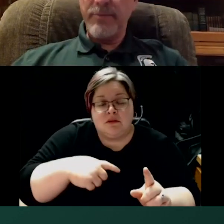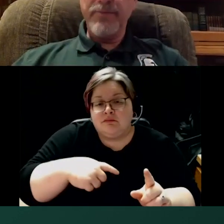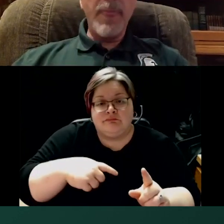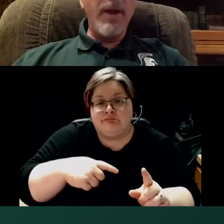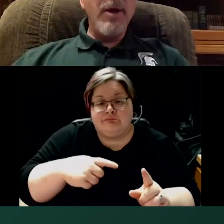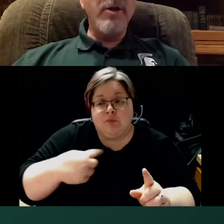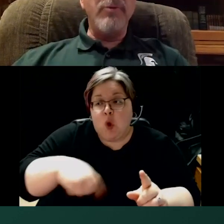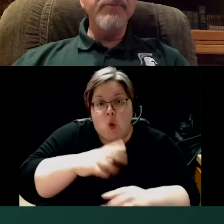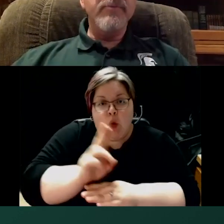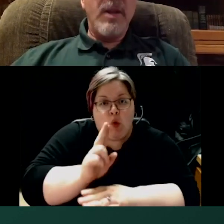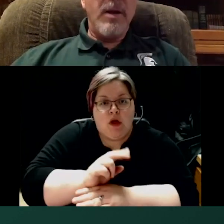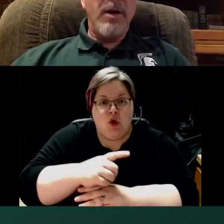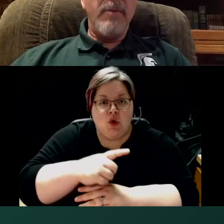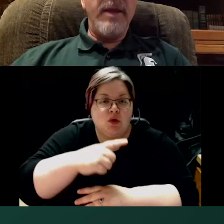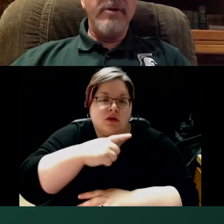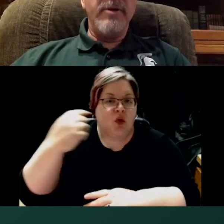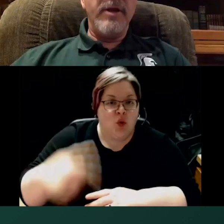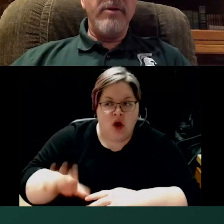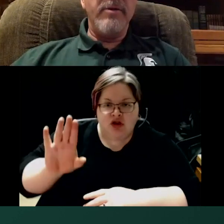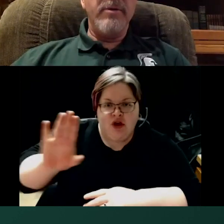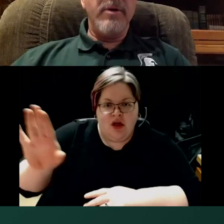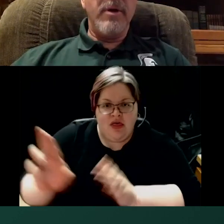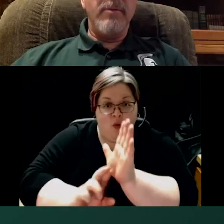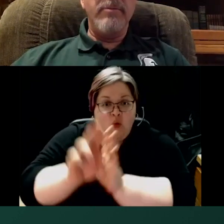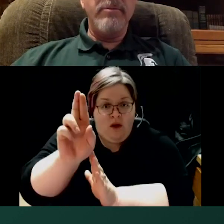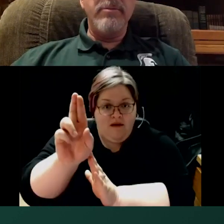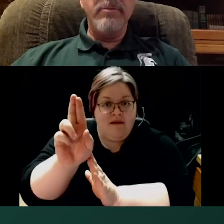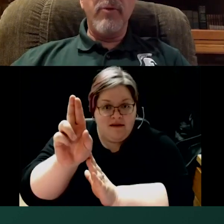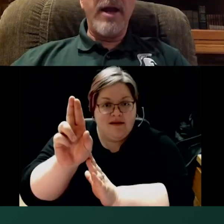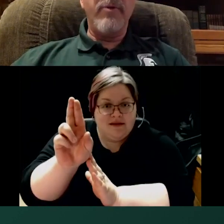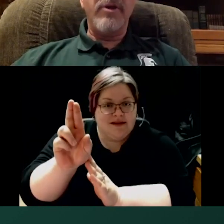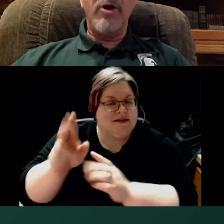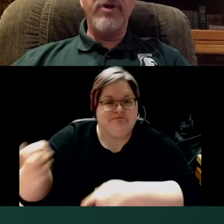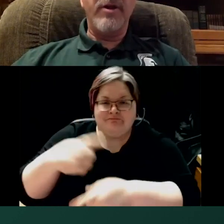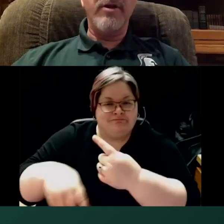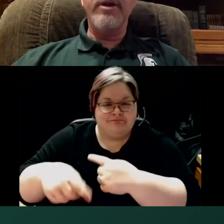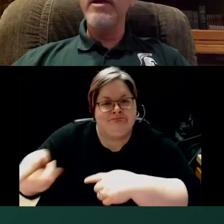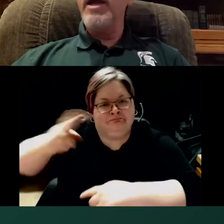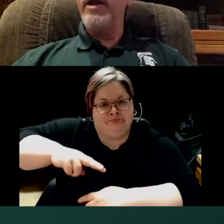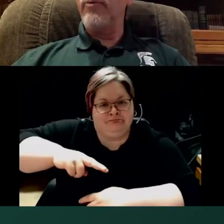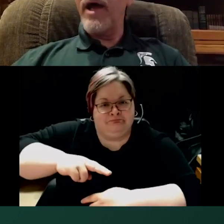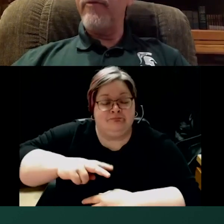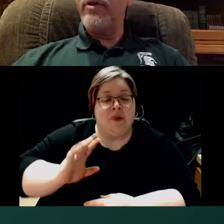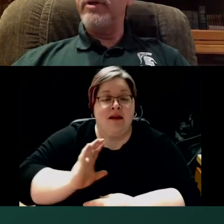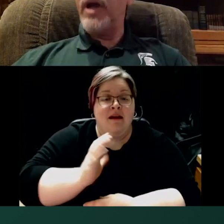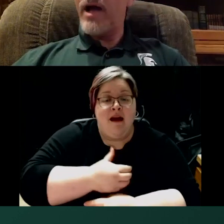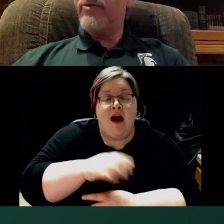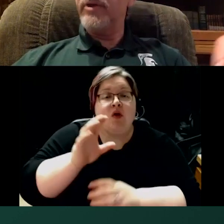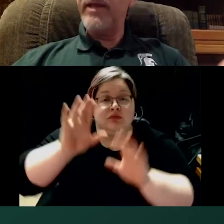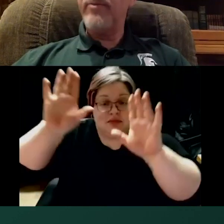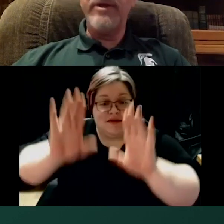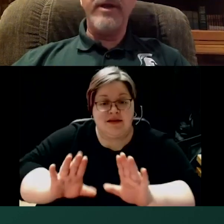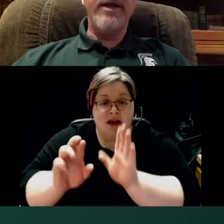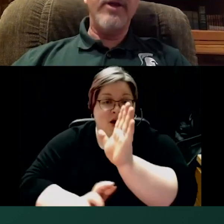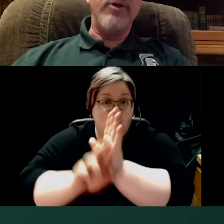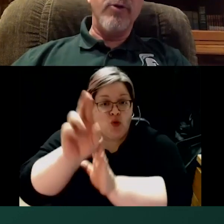rockets. So the rocket was launched on Sunday. It arrived docked